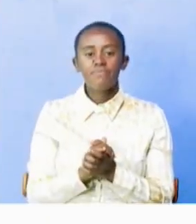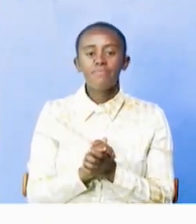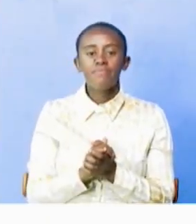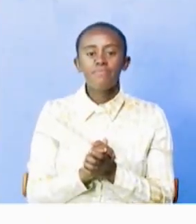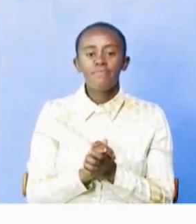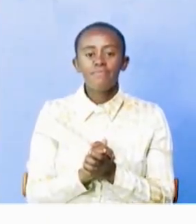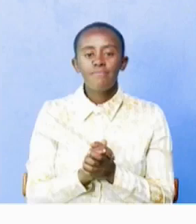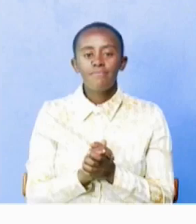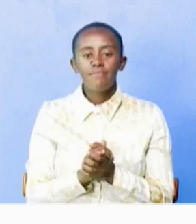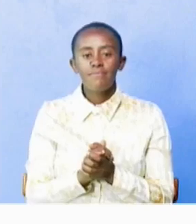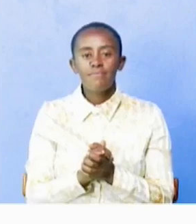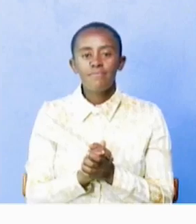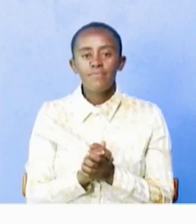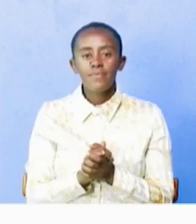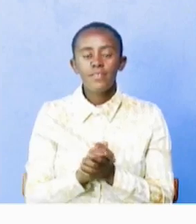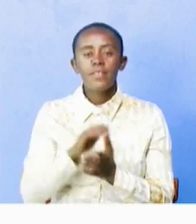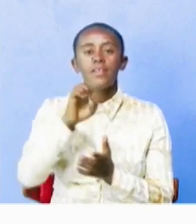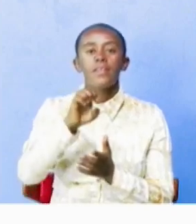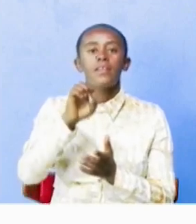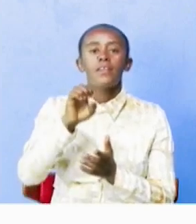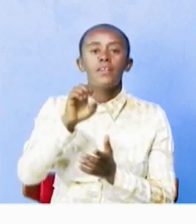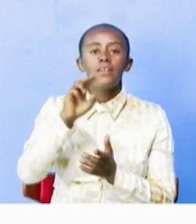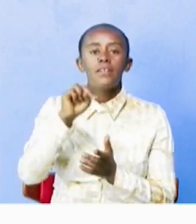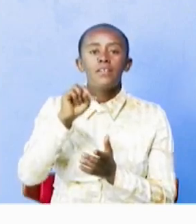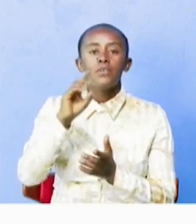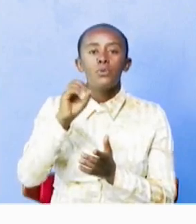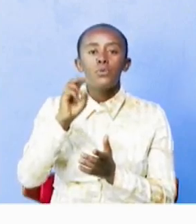is endurance.